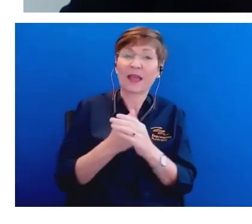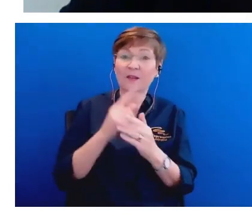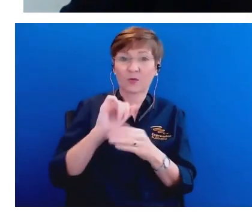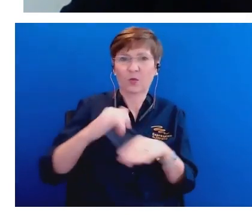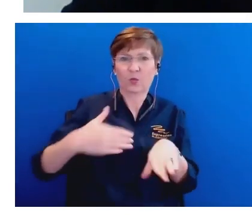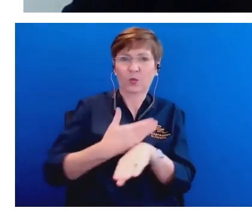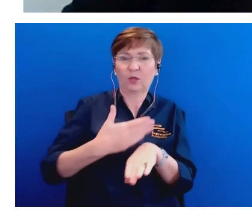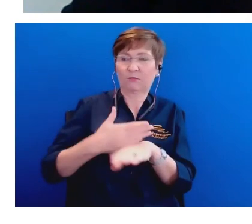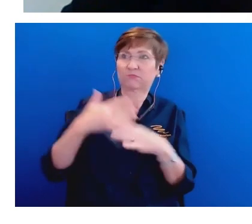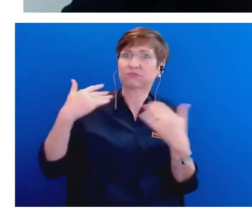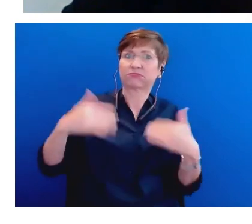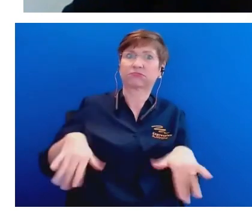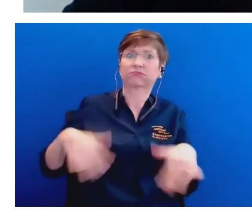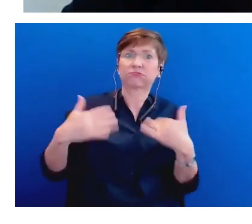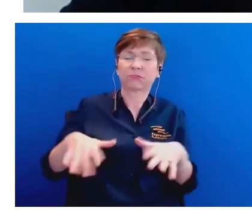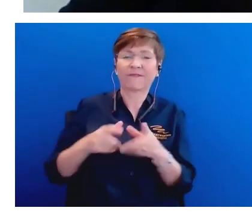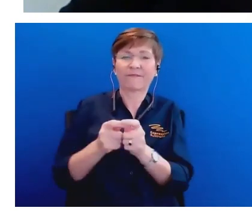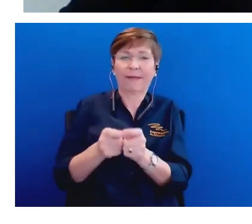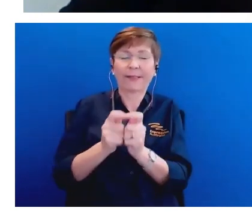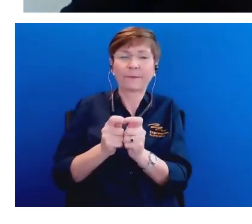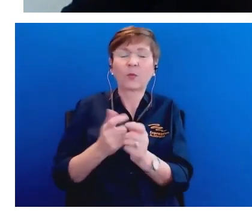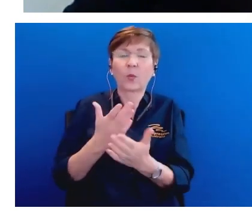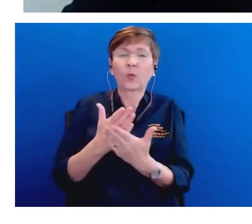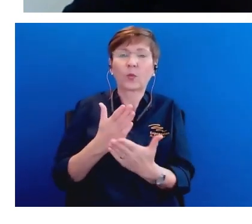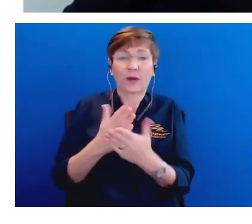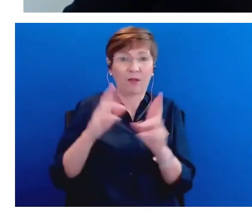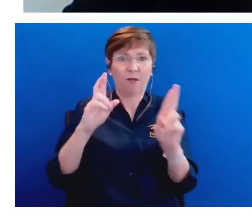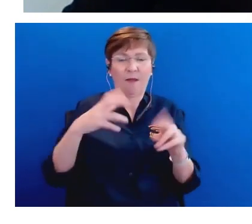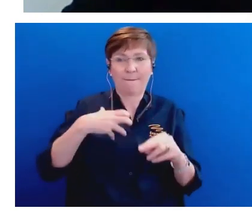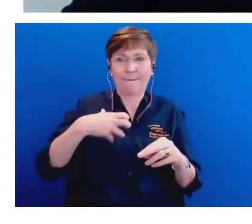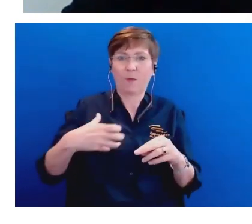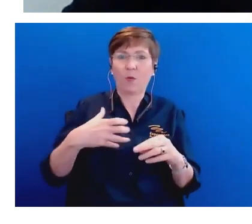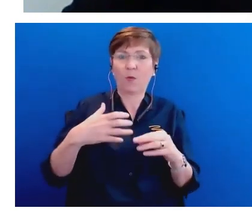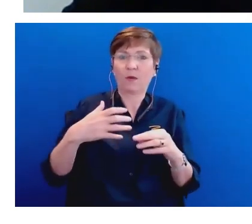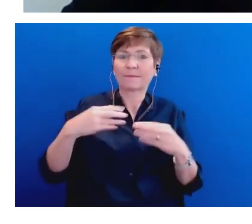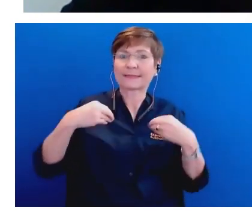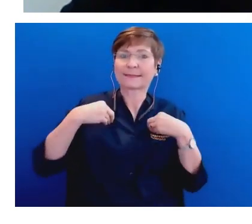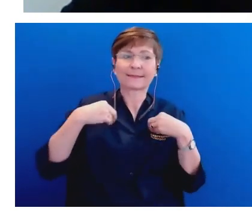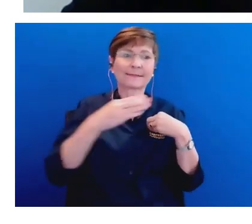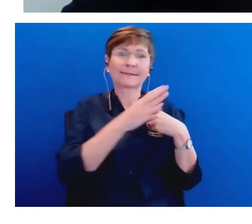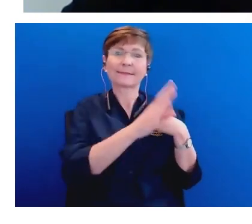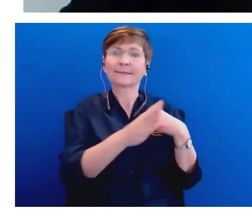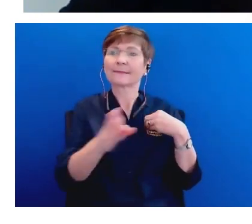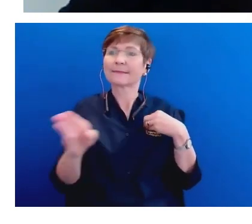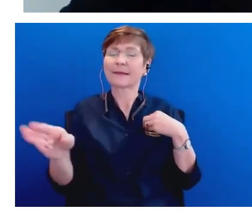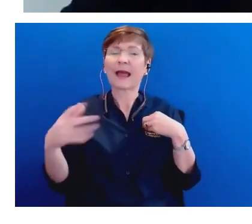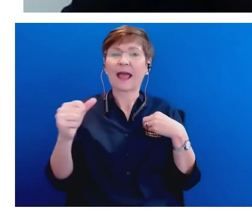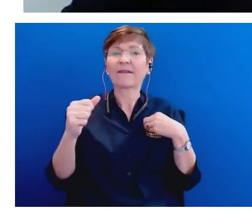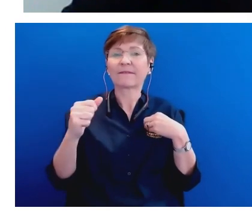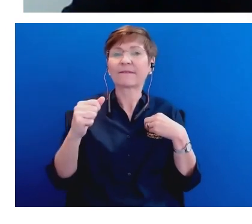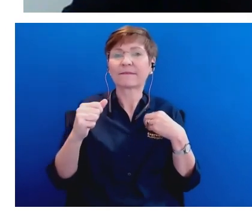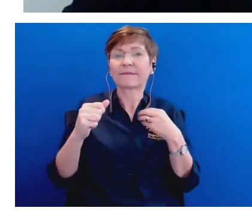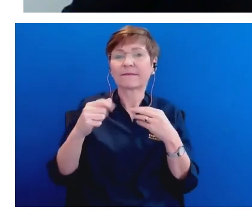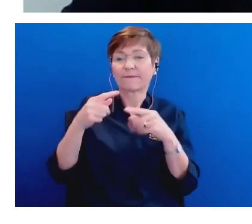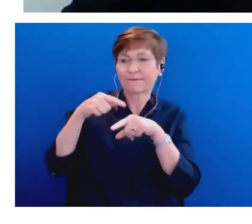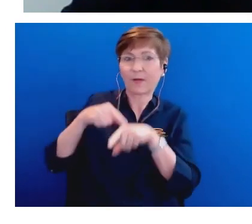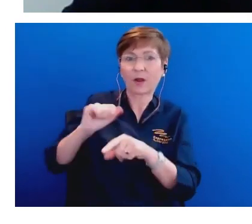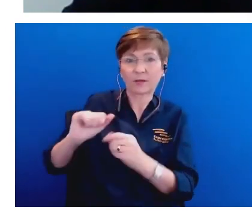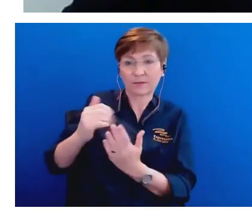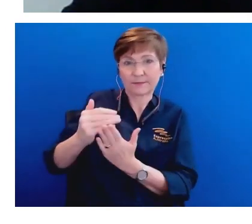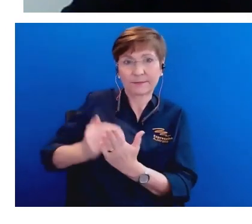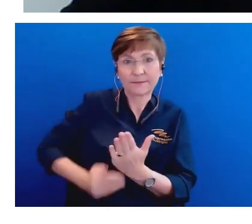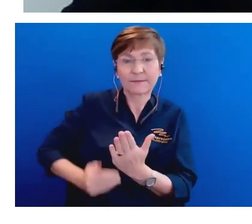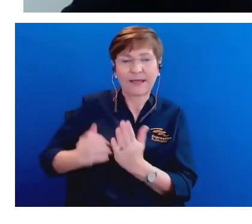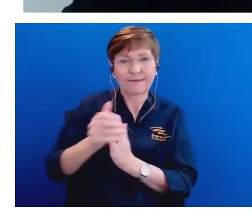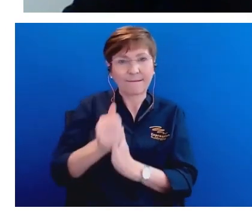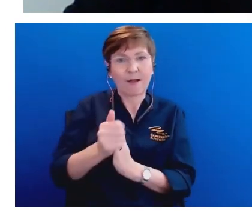is extremely important, and I hope more retailers take note of the guidance you have made and you continue doing the important work that you are